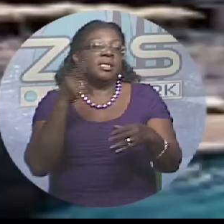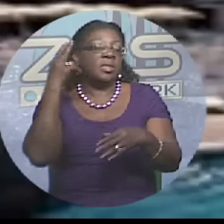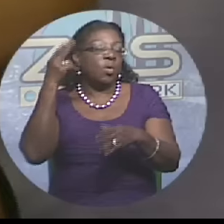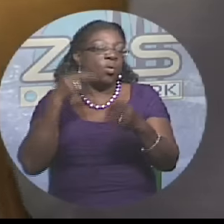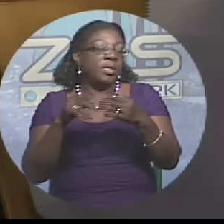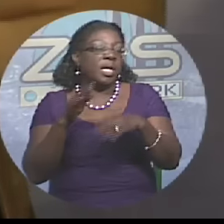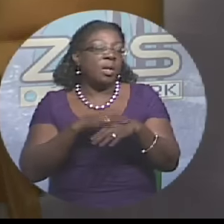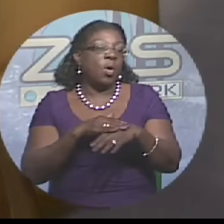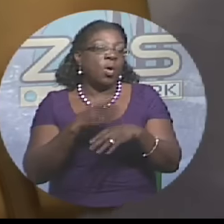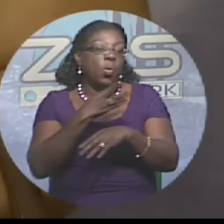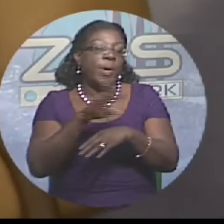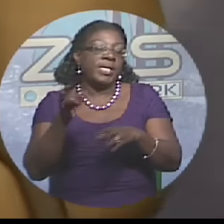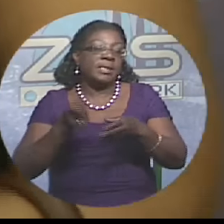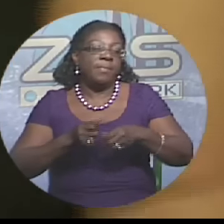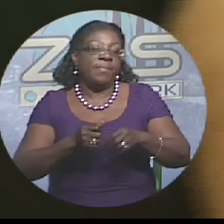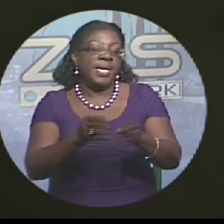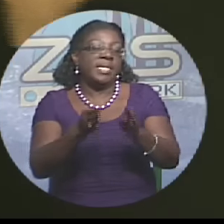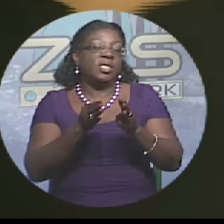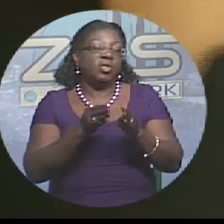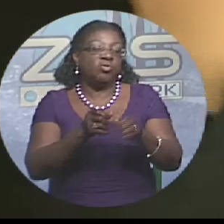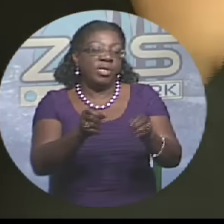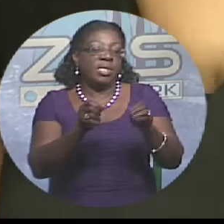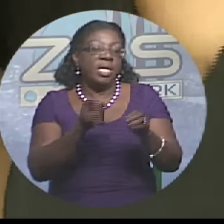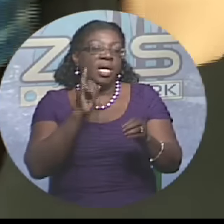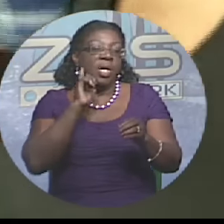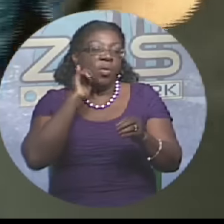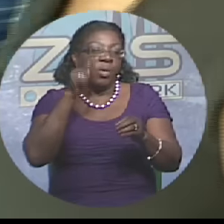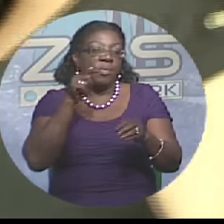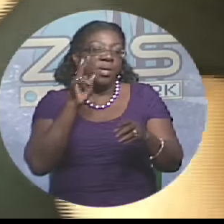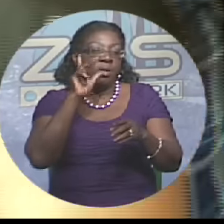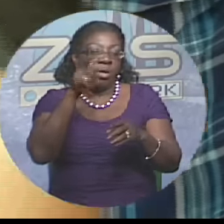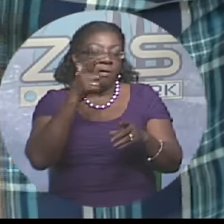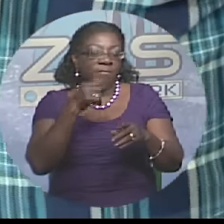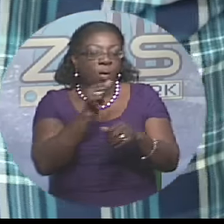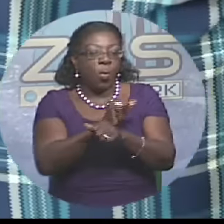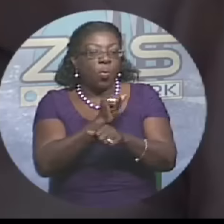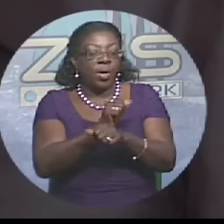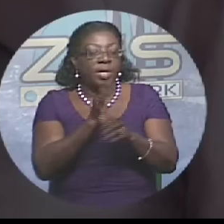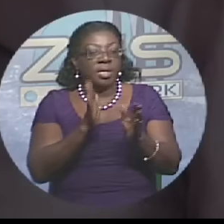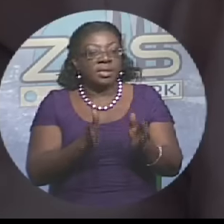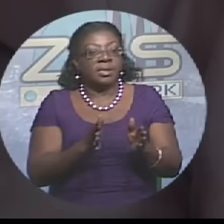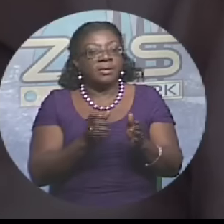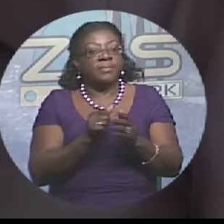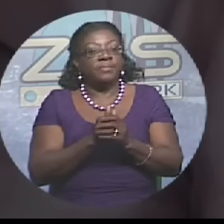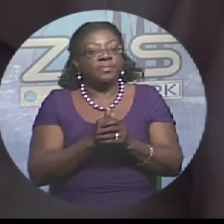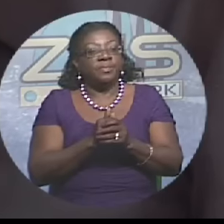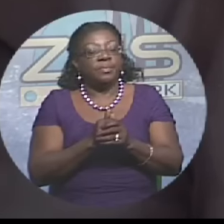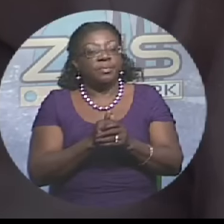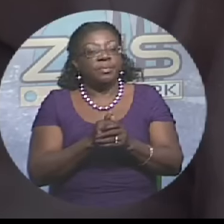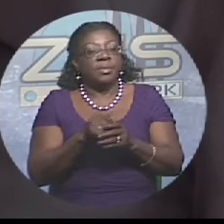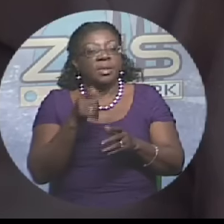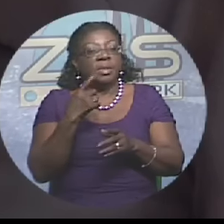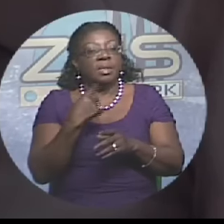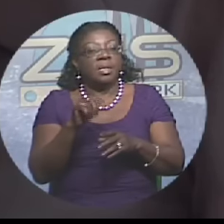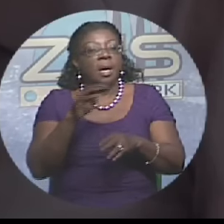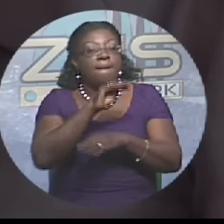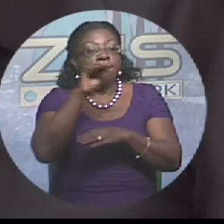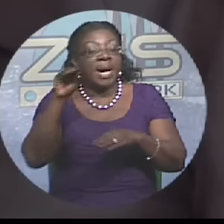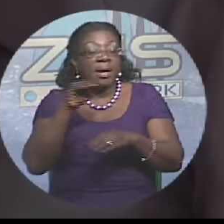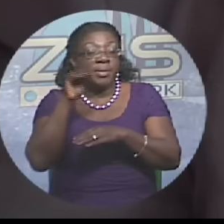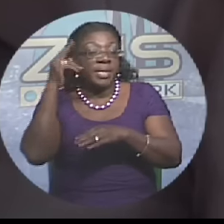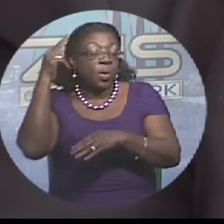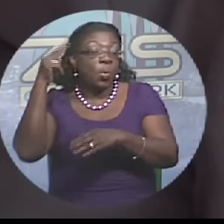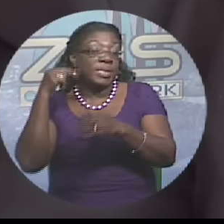Street, which he says will be looking to fill positions as both properties prepare to open. The Marriott